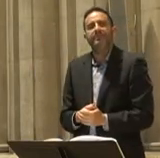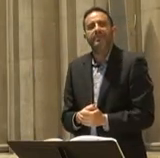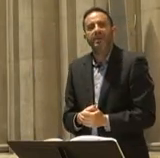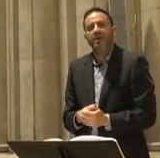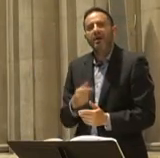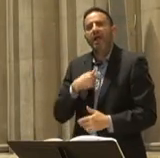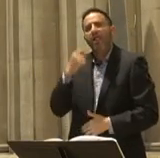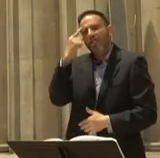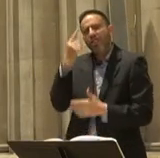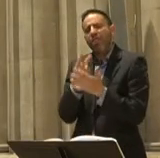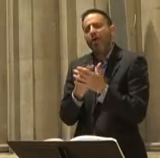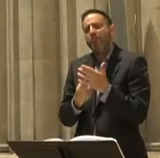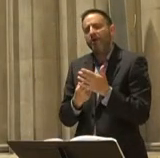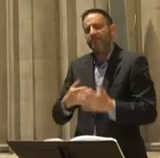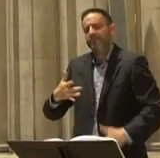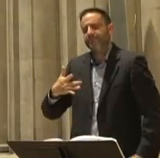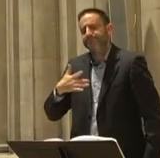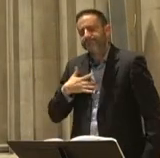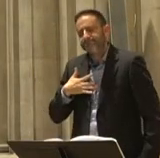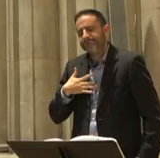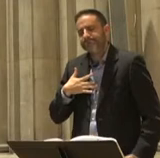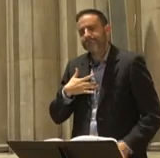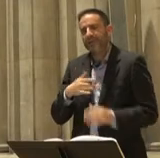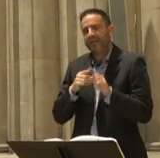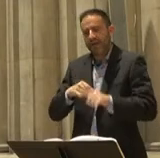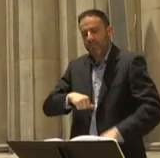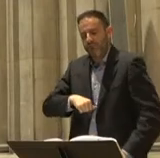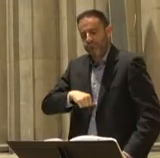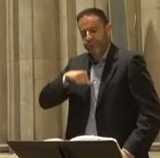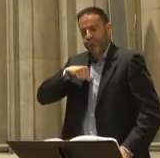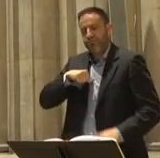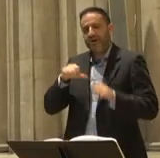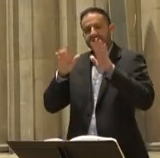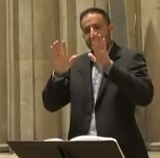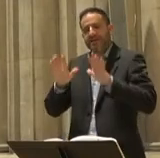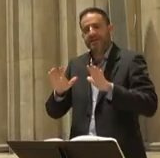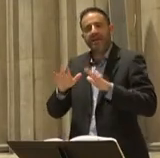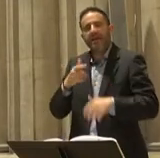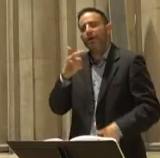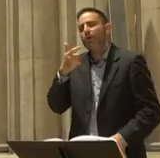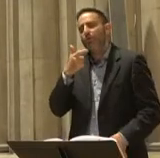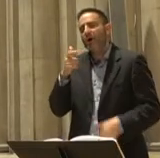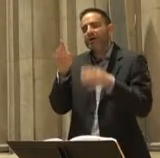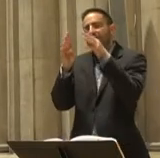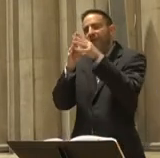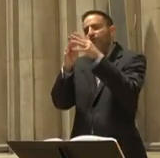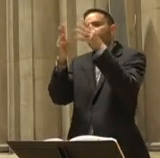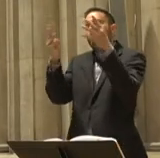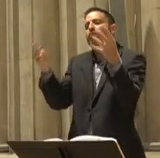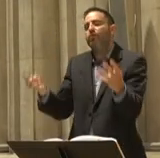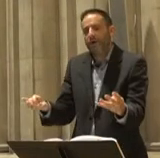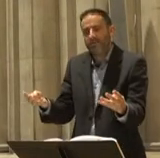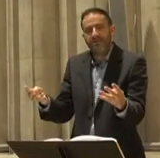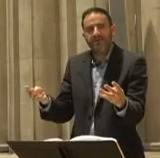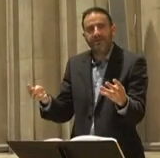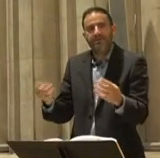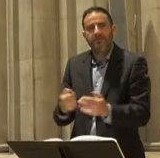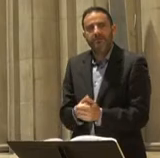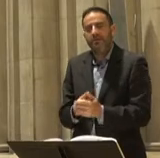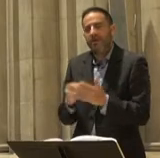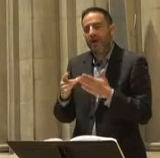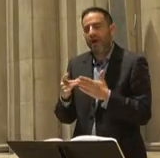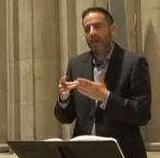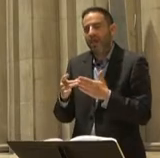I think both of us feel it very moving to be here on Pride Sunday and watch the colors of the rainbow come up, leading